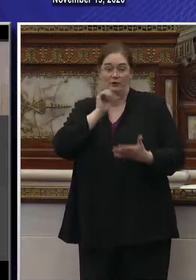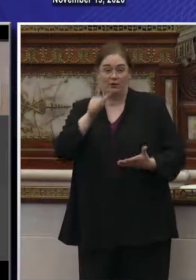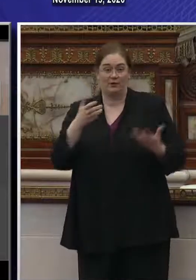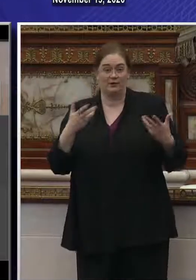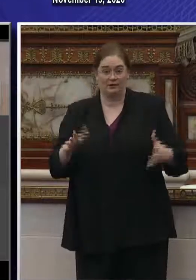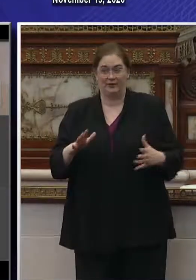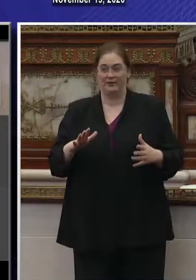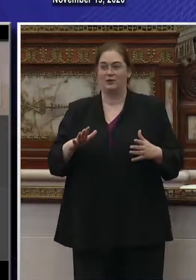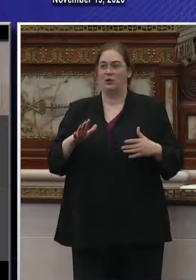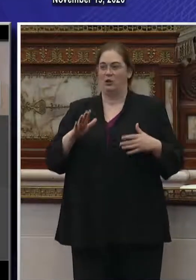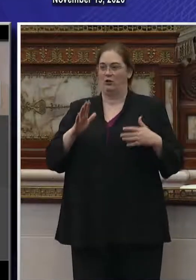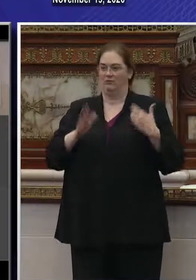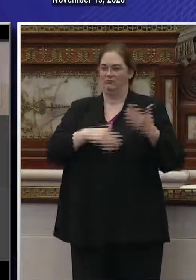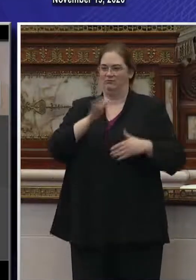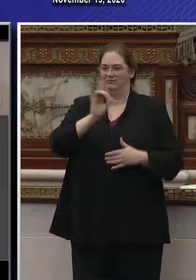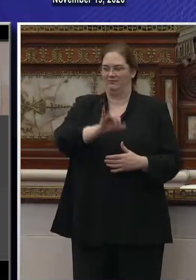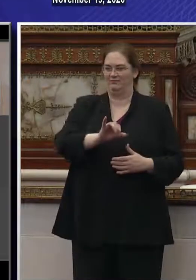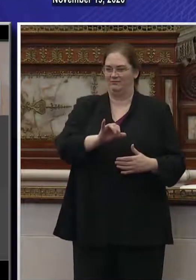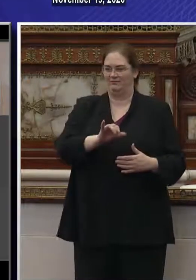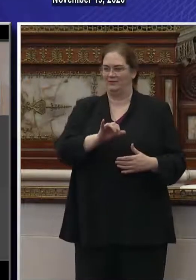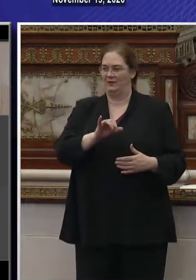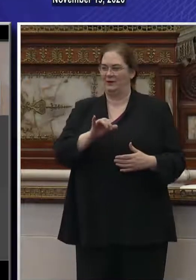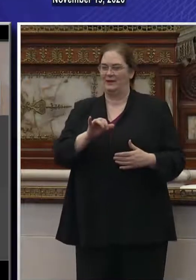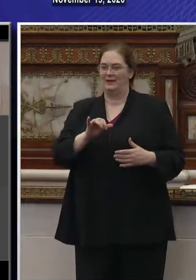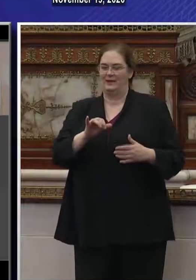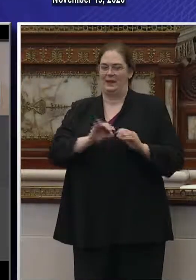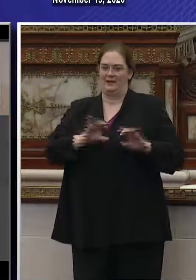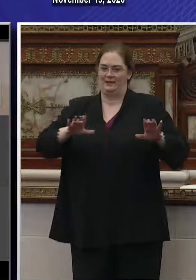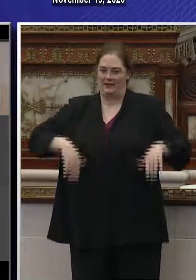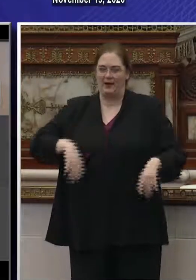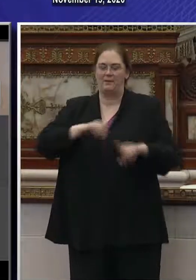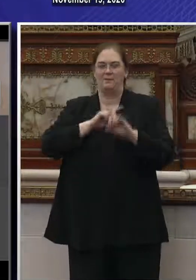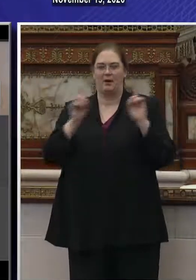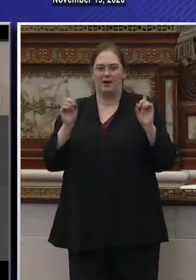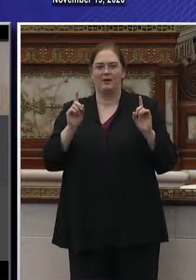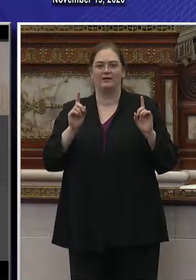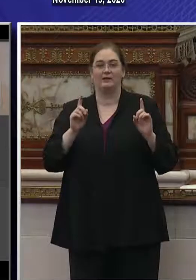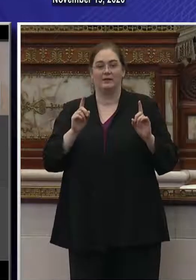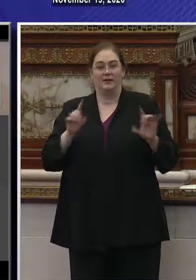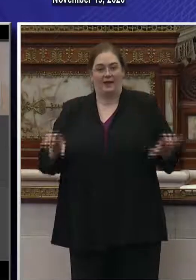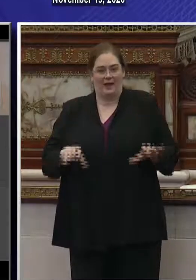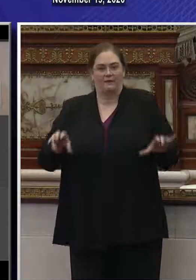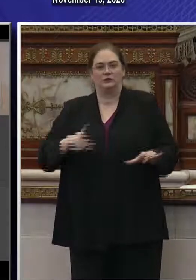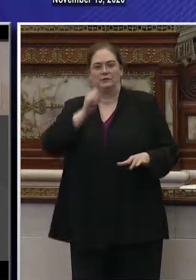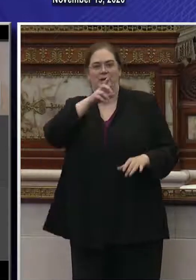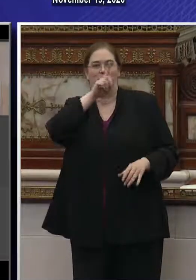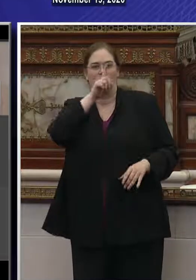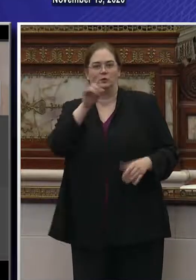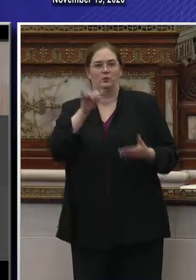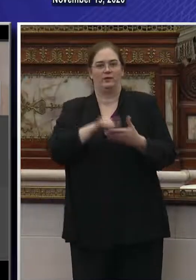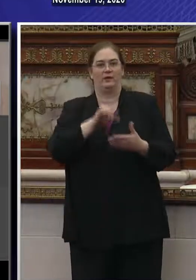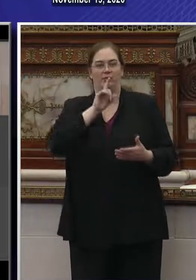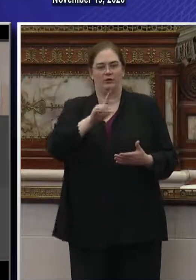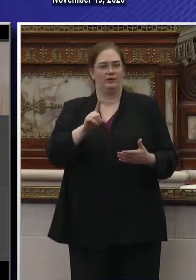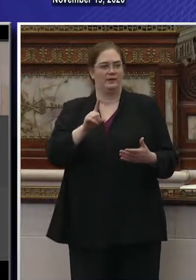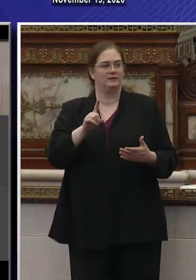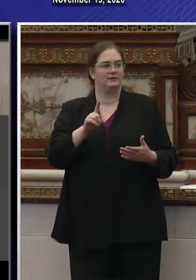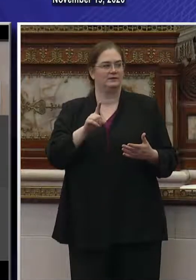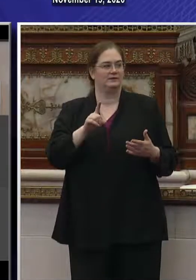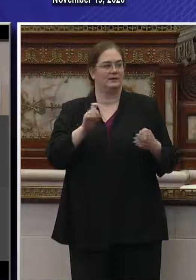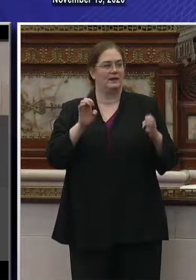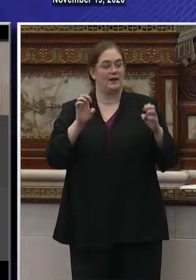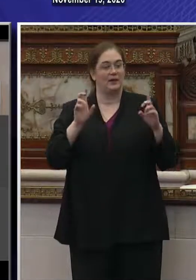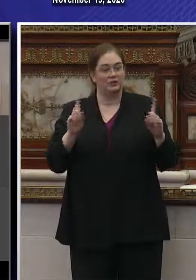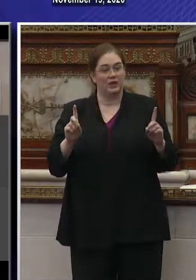in the works. It's not been announced just yet, but the efforts to make sure that there is